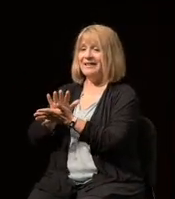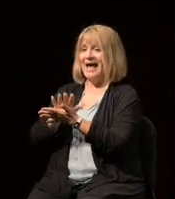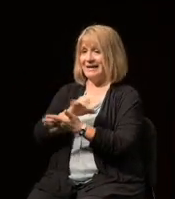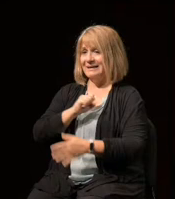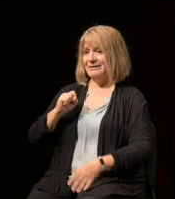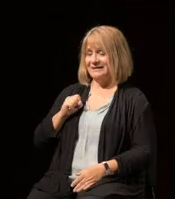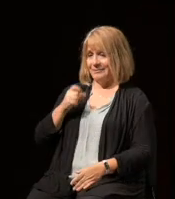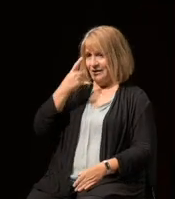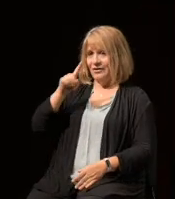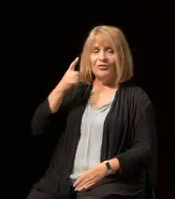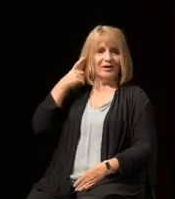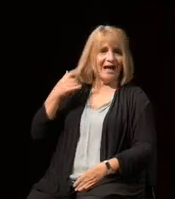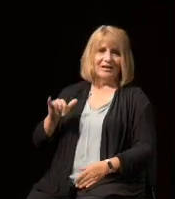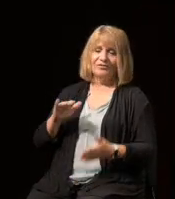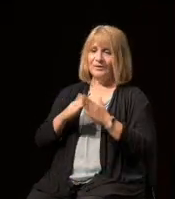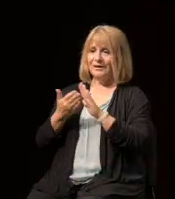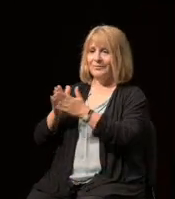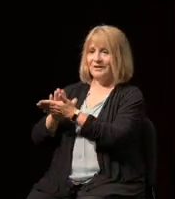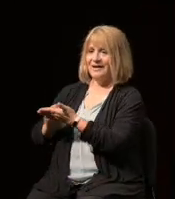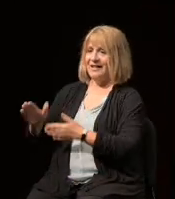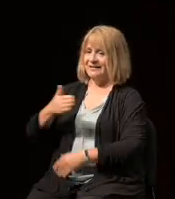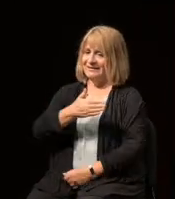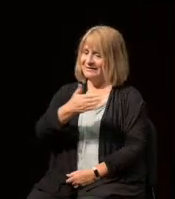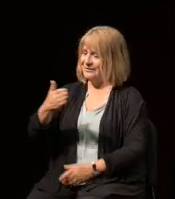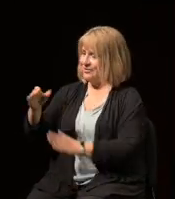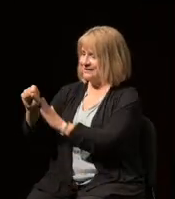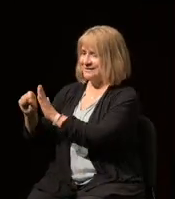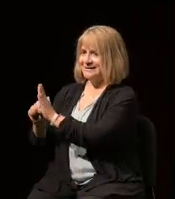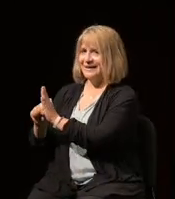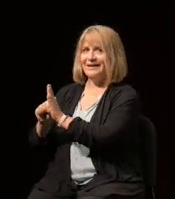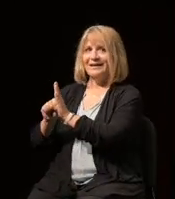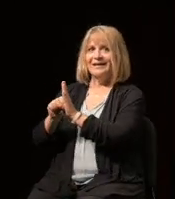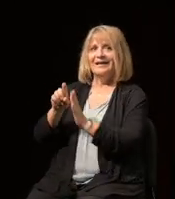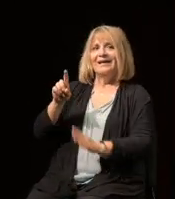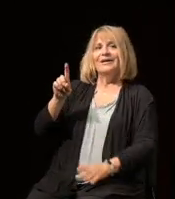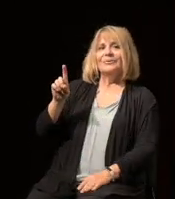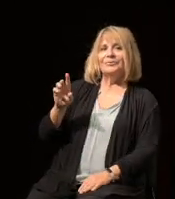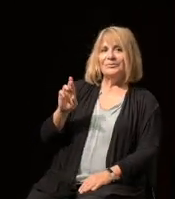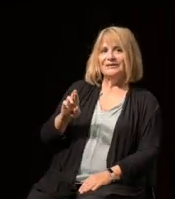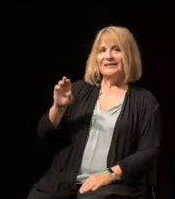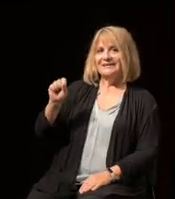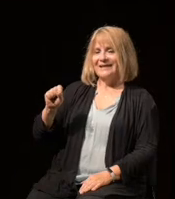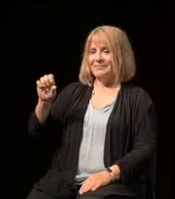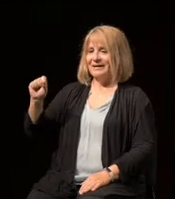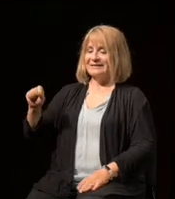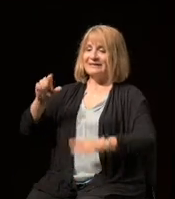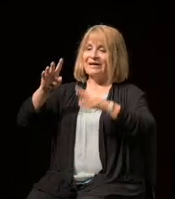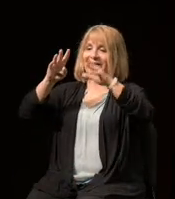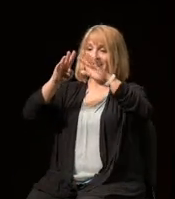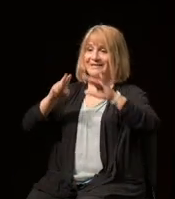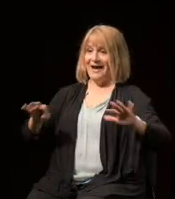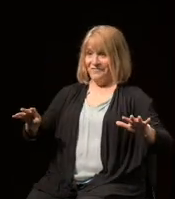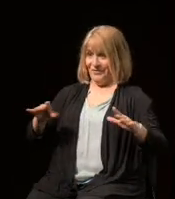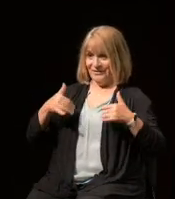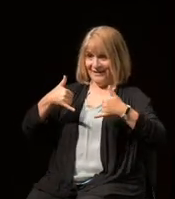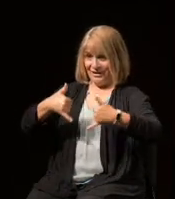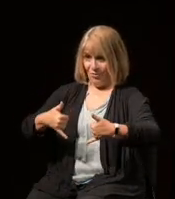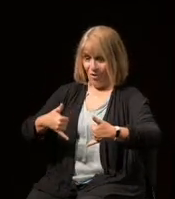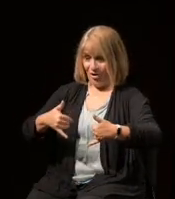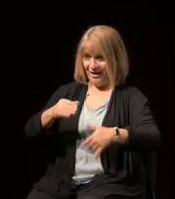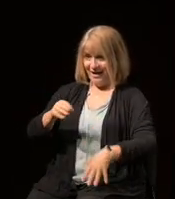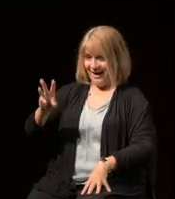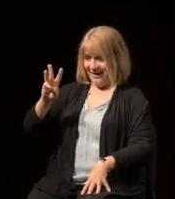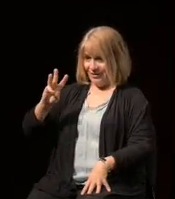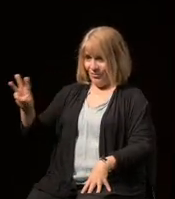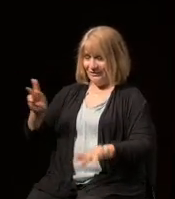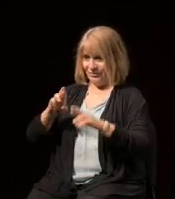for California Community Colleges statewide Regina Stanback-Stroud Diversity Award and the Western Regional